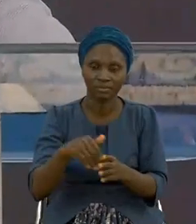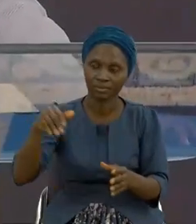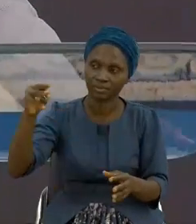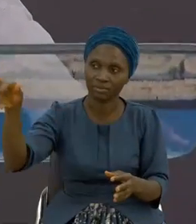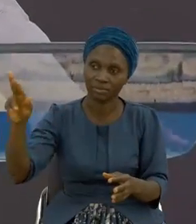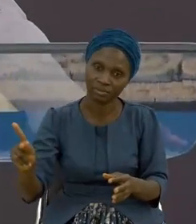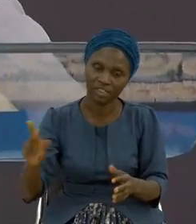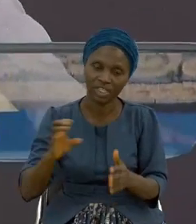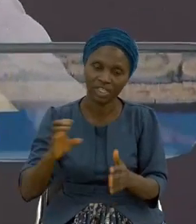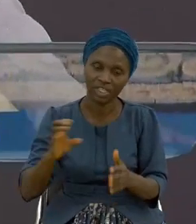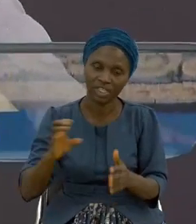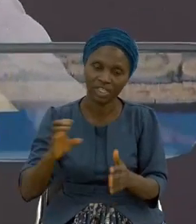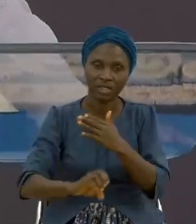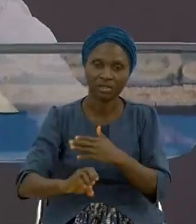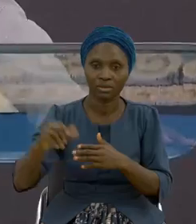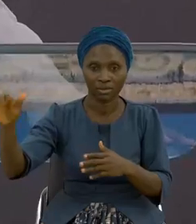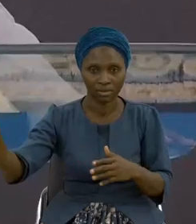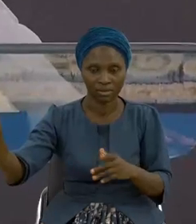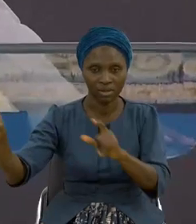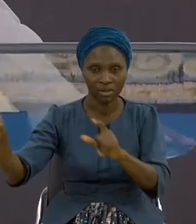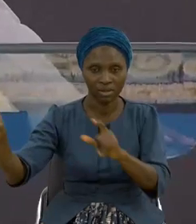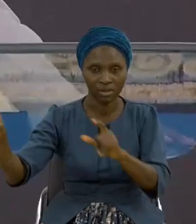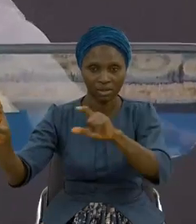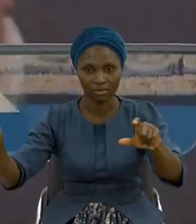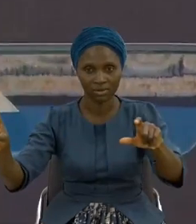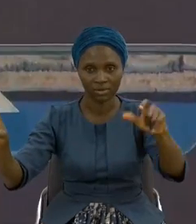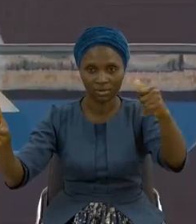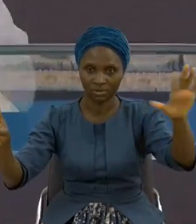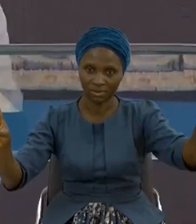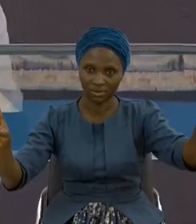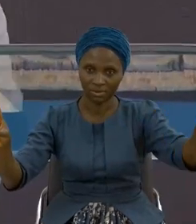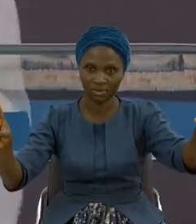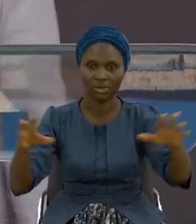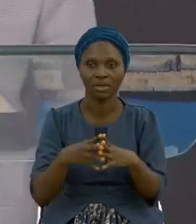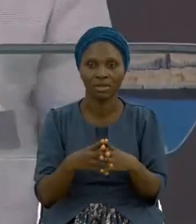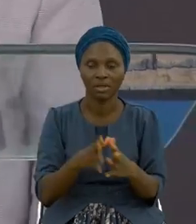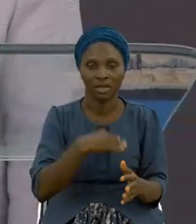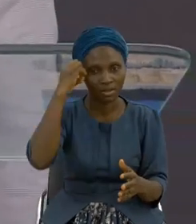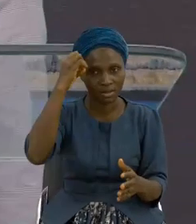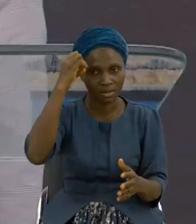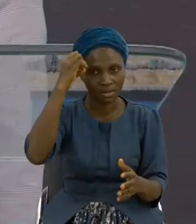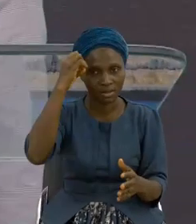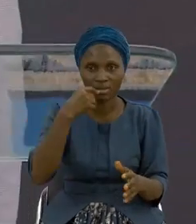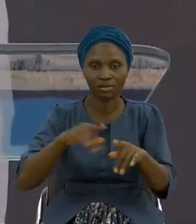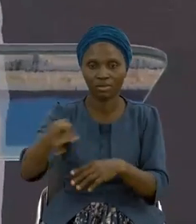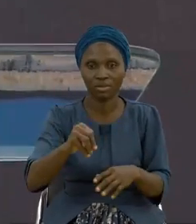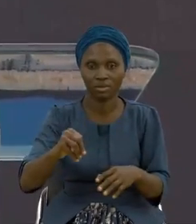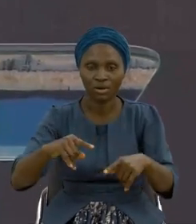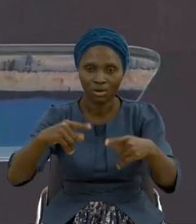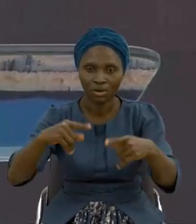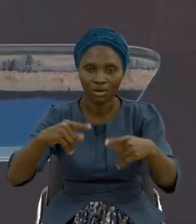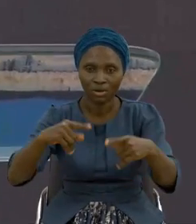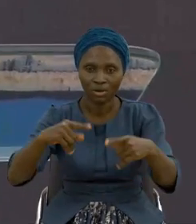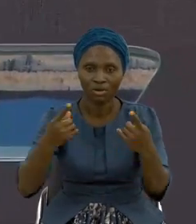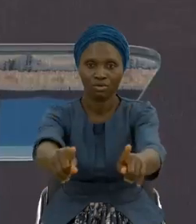verse 15 and he said unto them go into all the world and